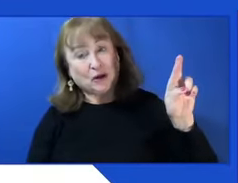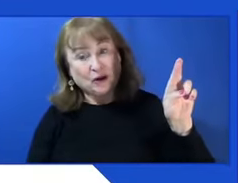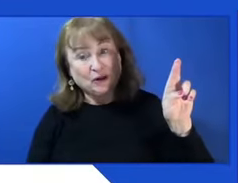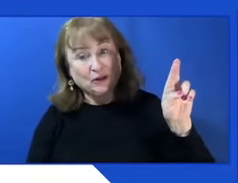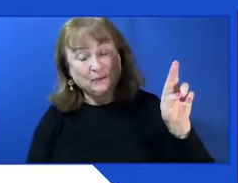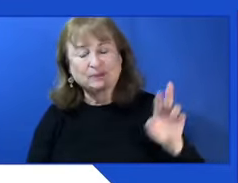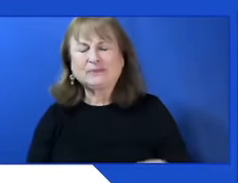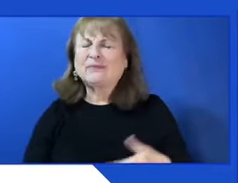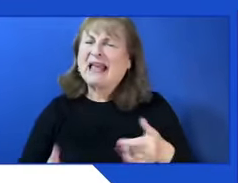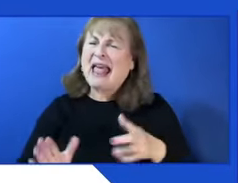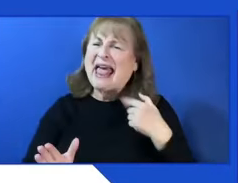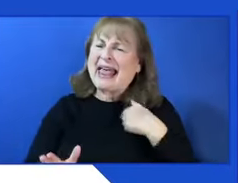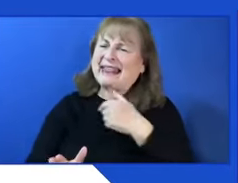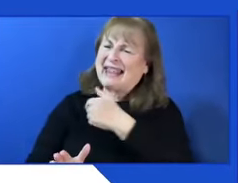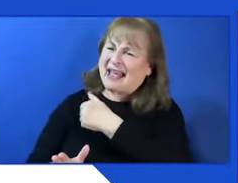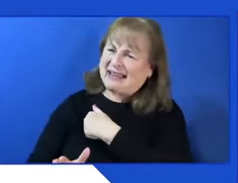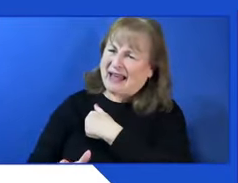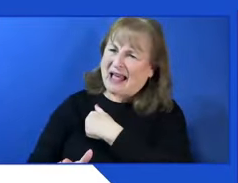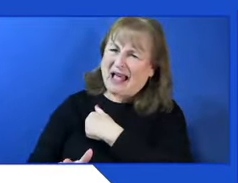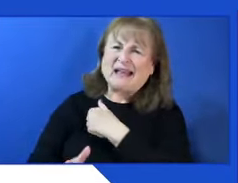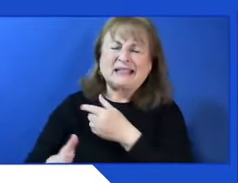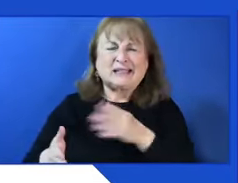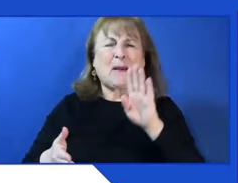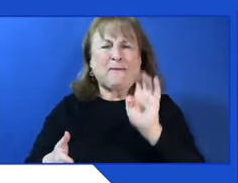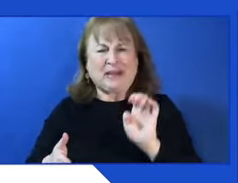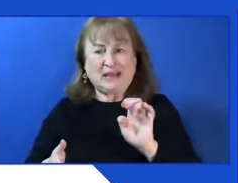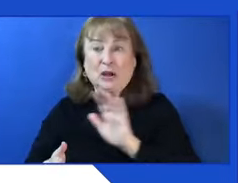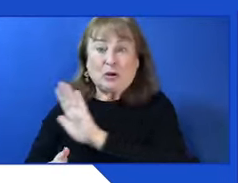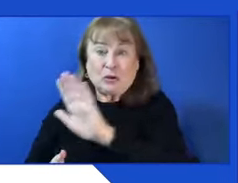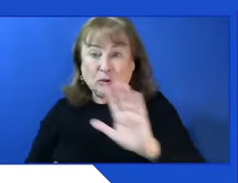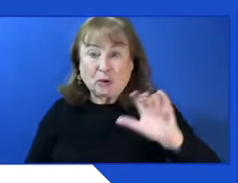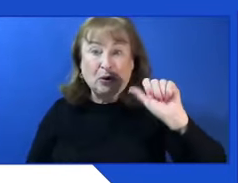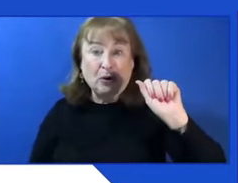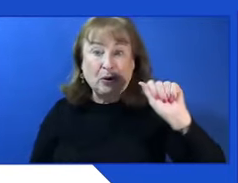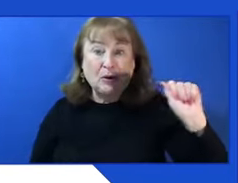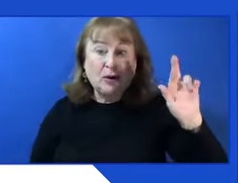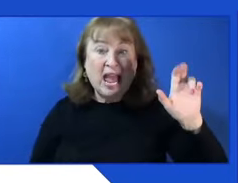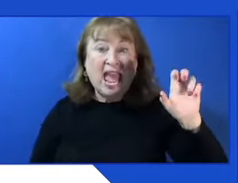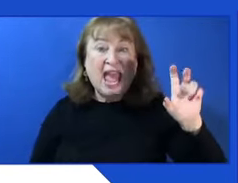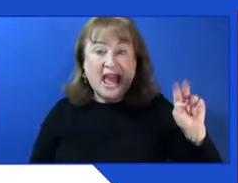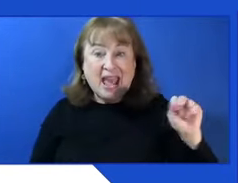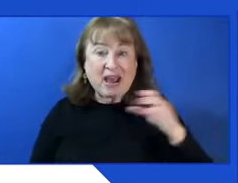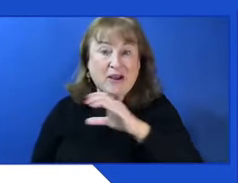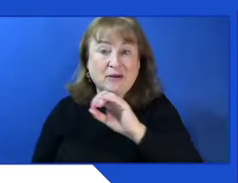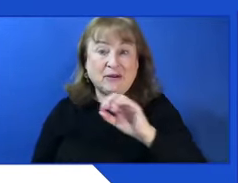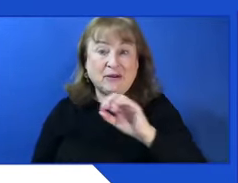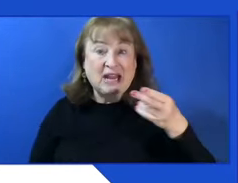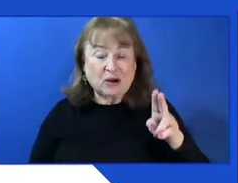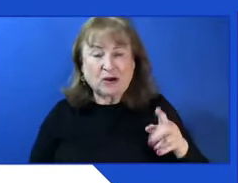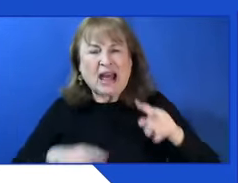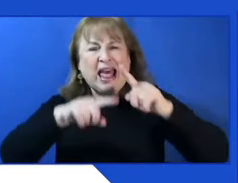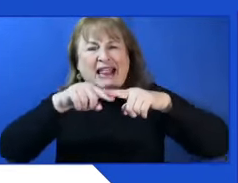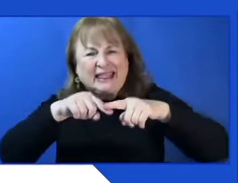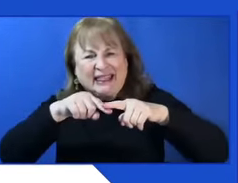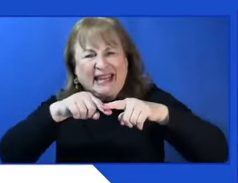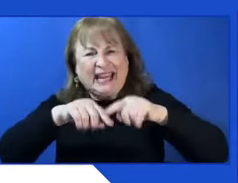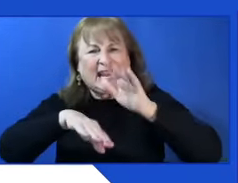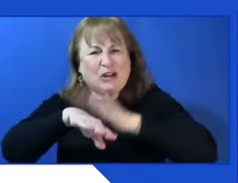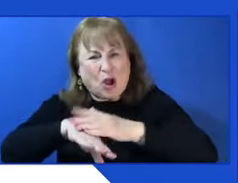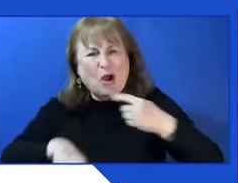Let us be your Aaron and Hur. Lean on us.